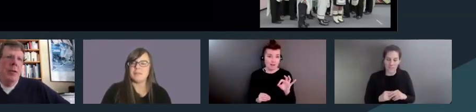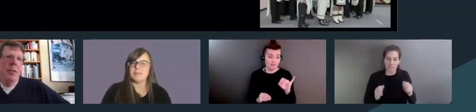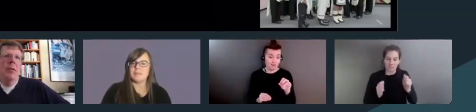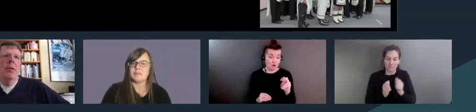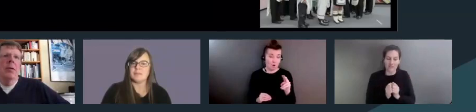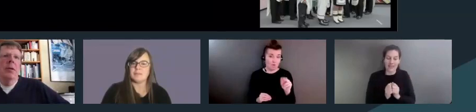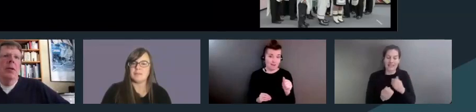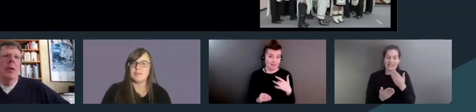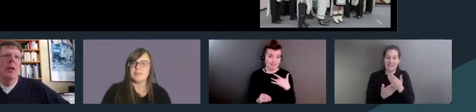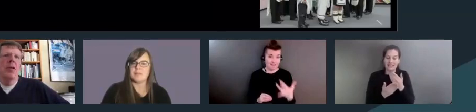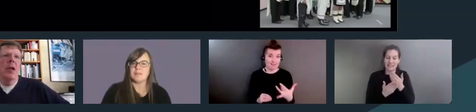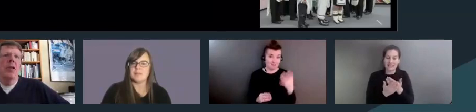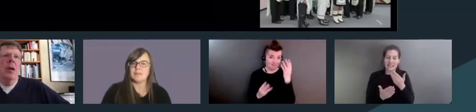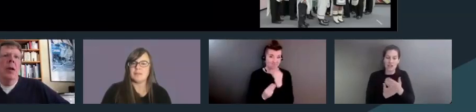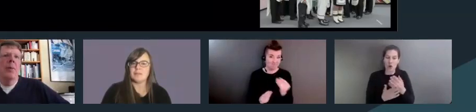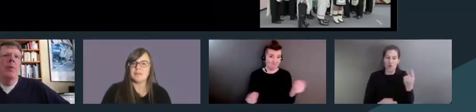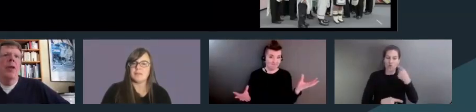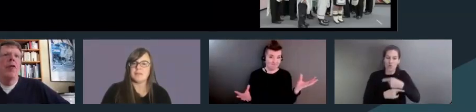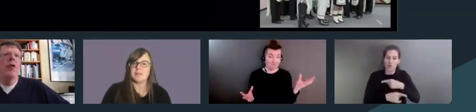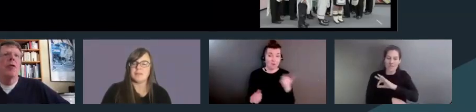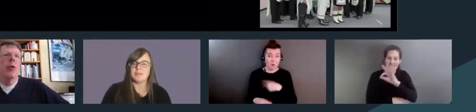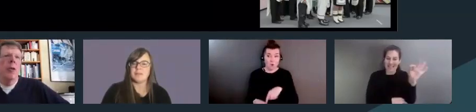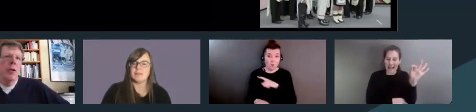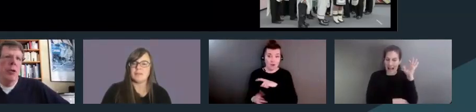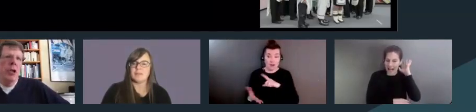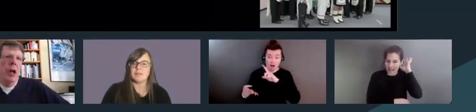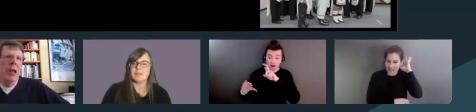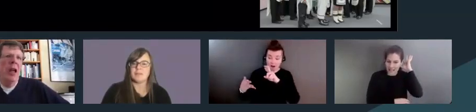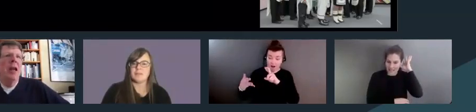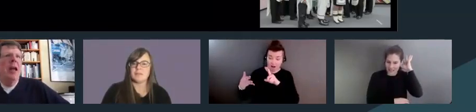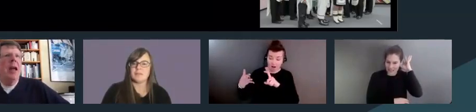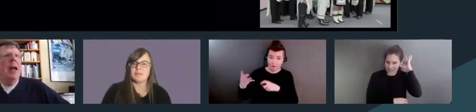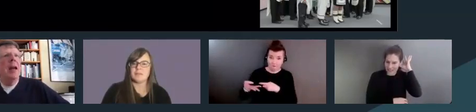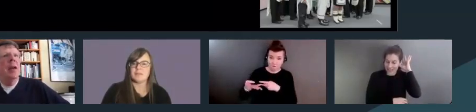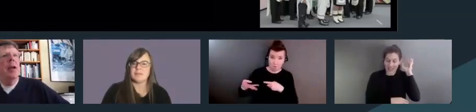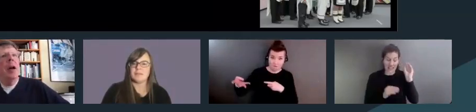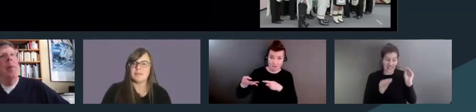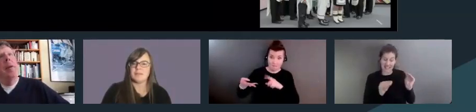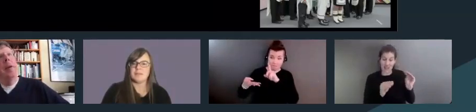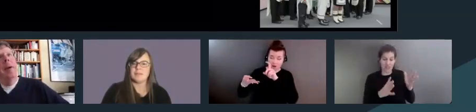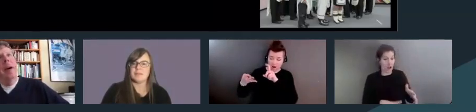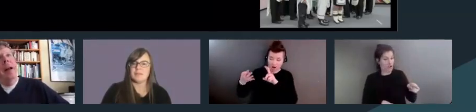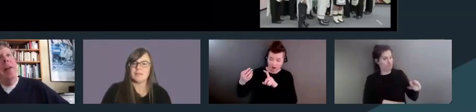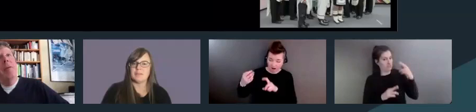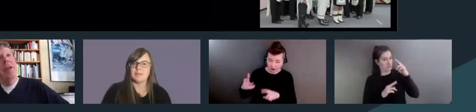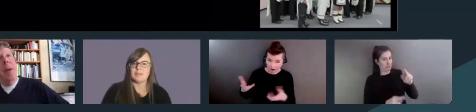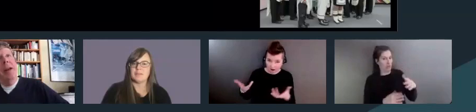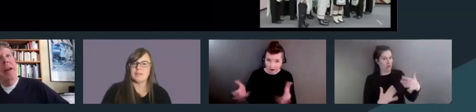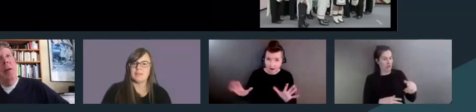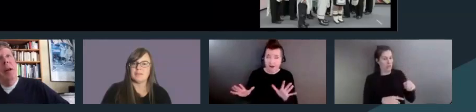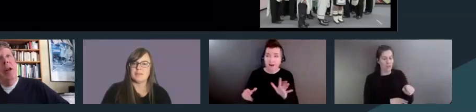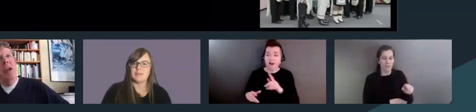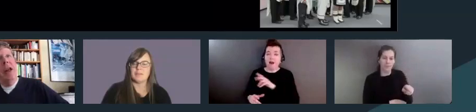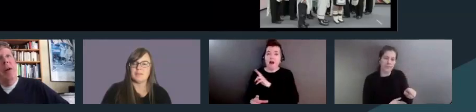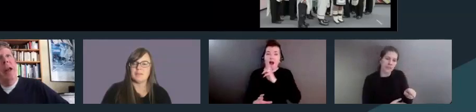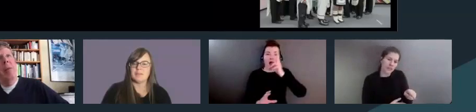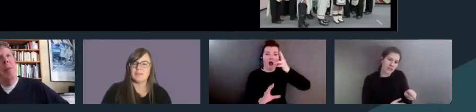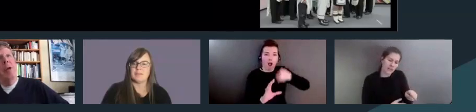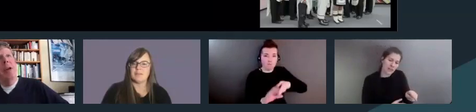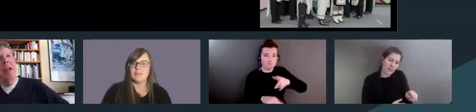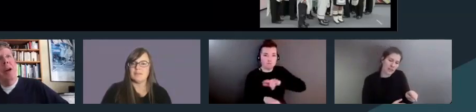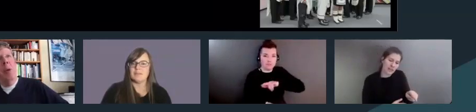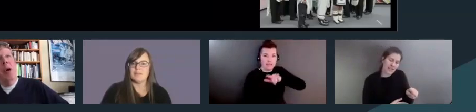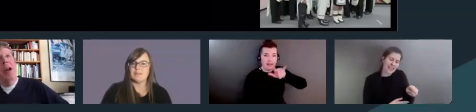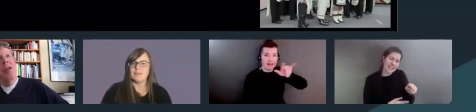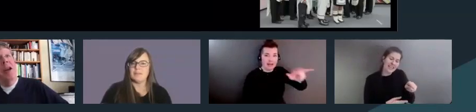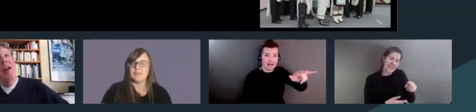after this focus group research study and another respected Inuit educator came